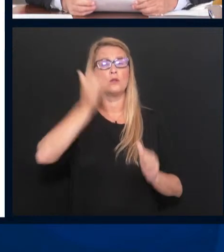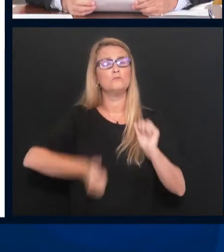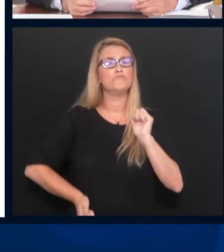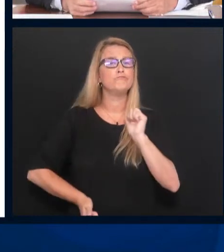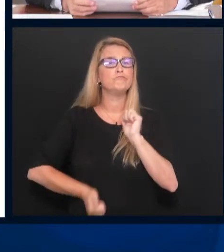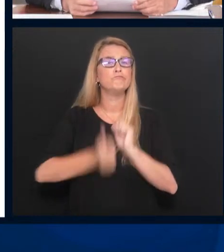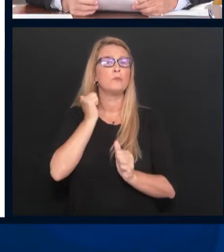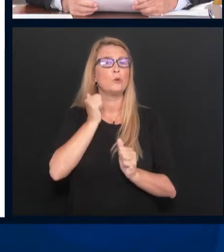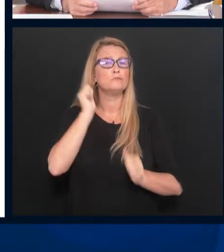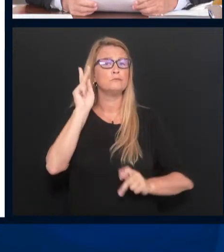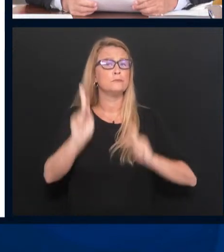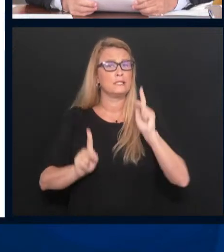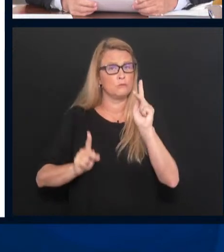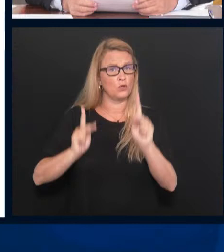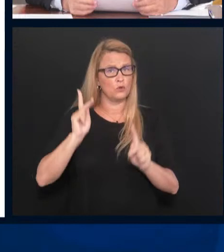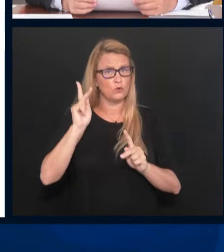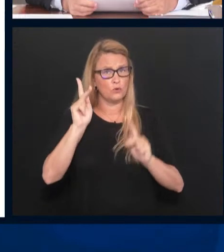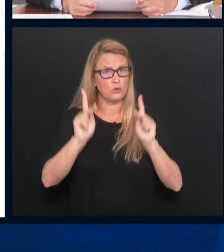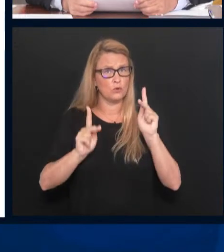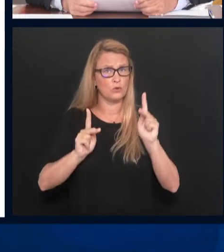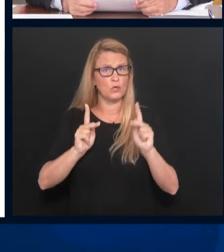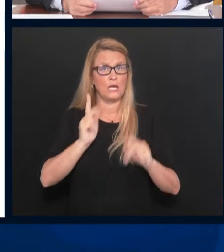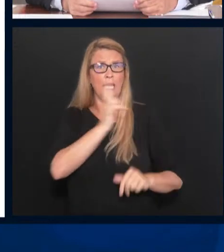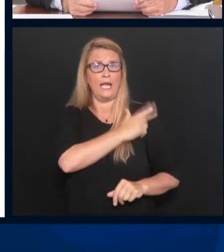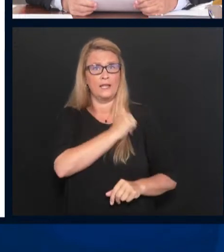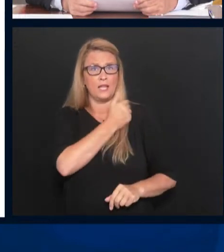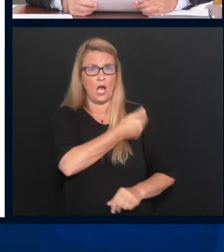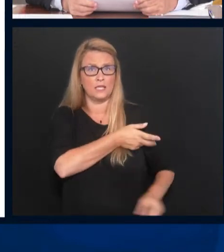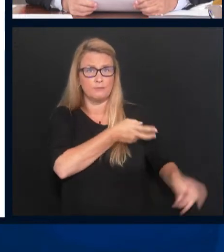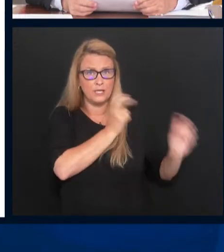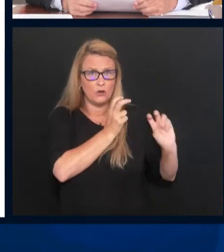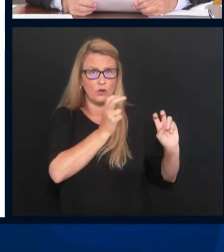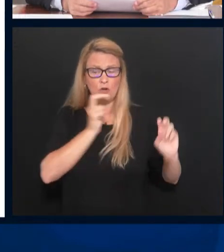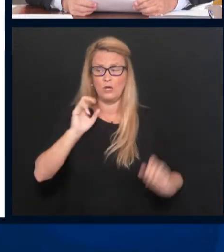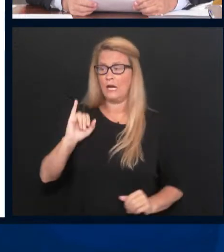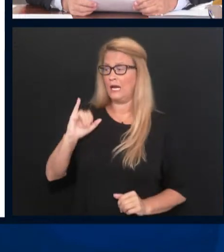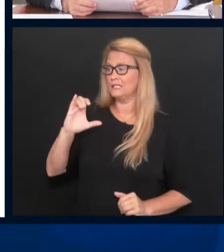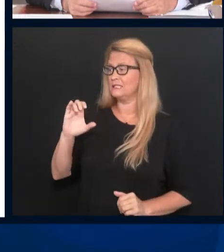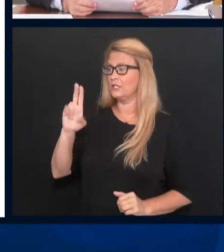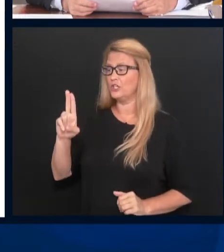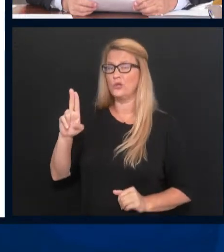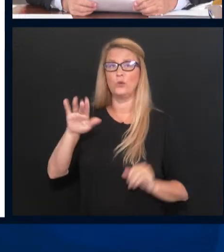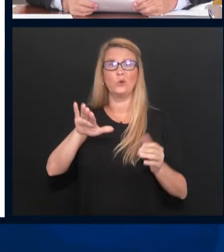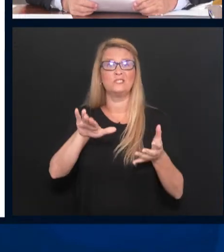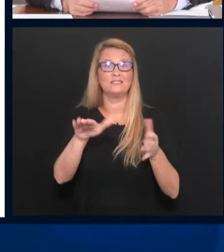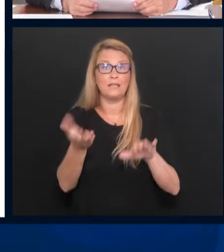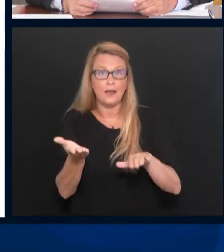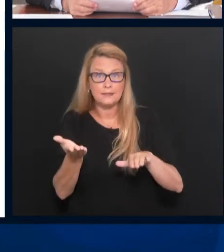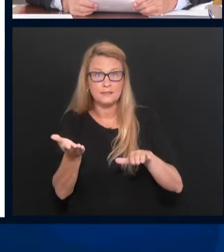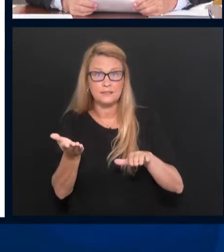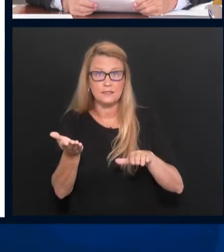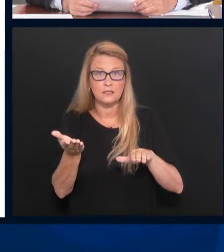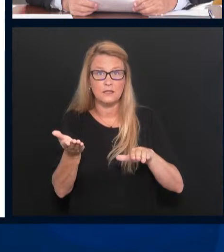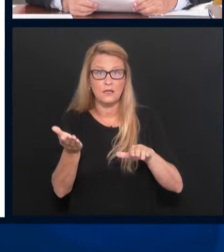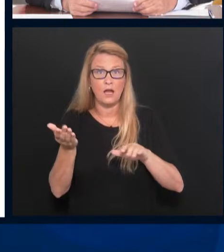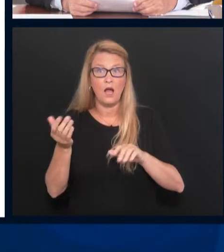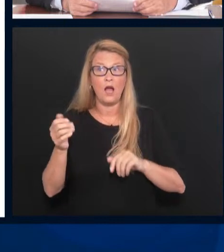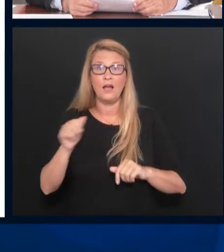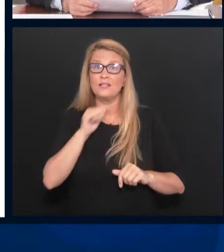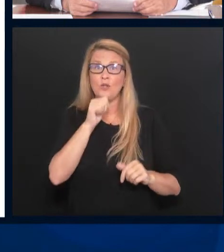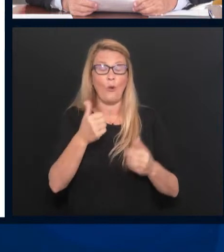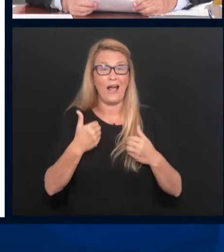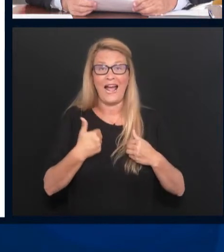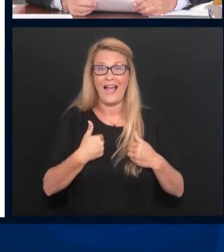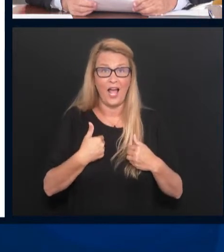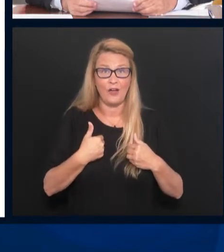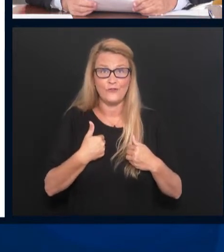of the people that are hospitalized in the ICU units, the deaths, they're all